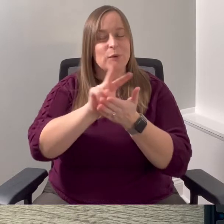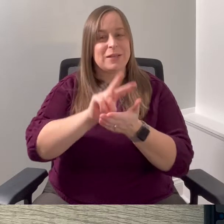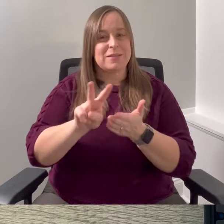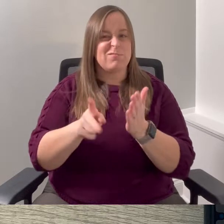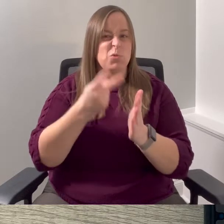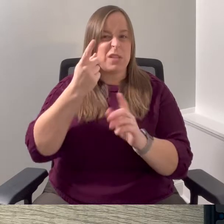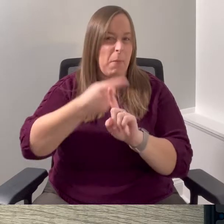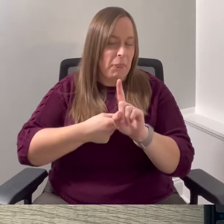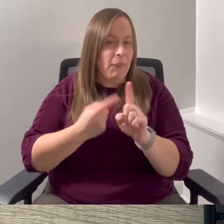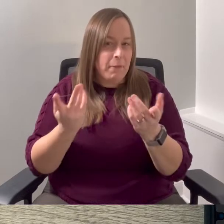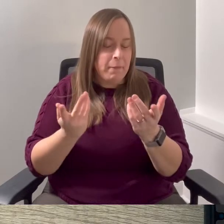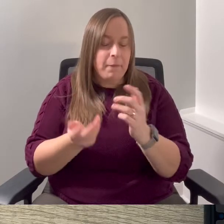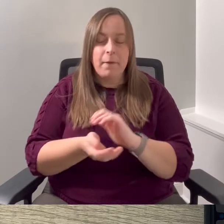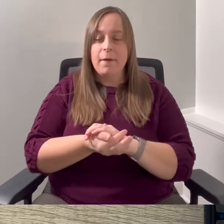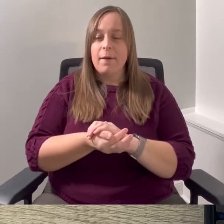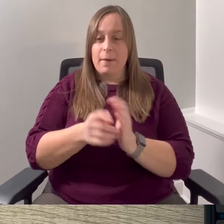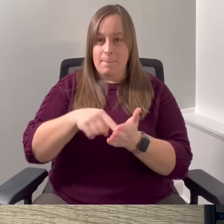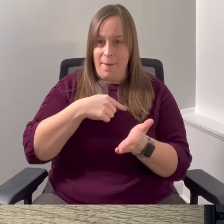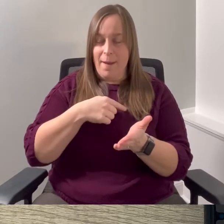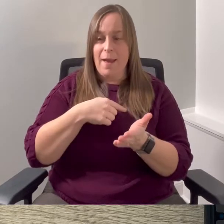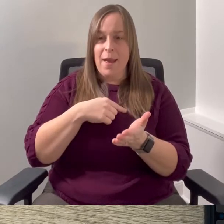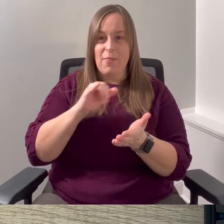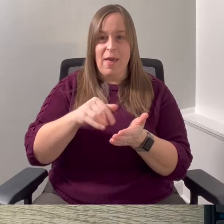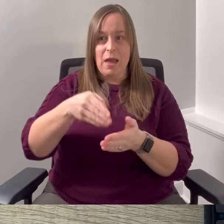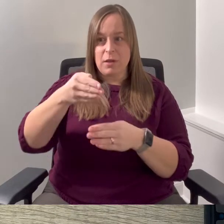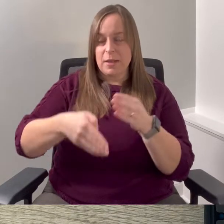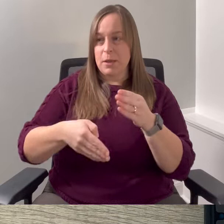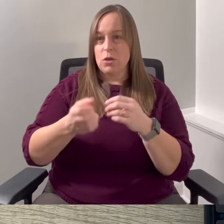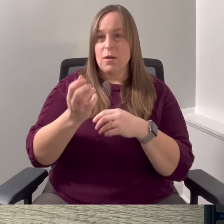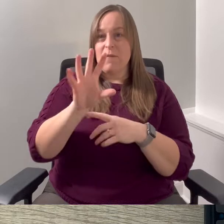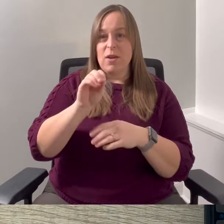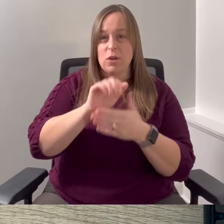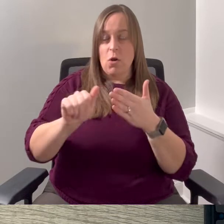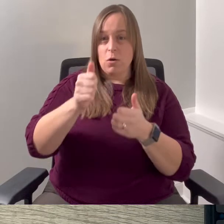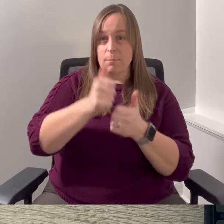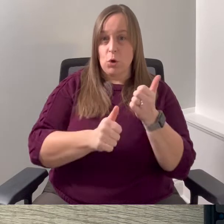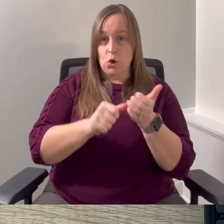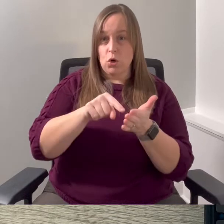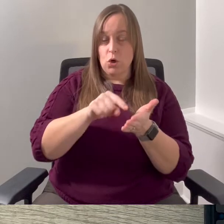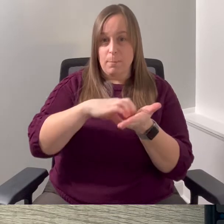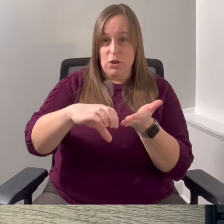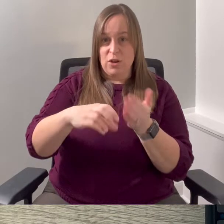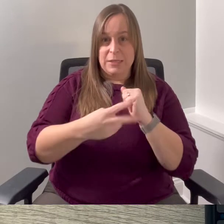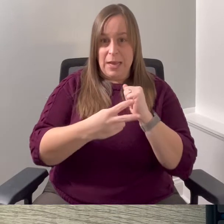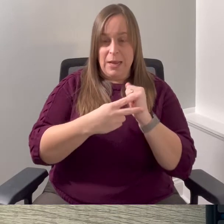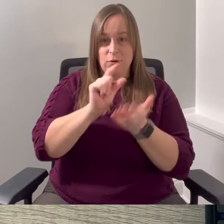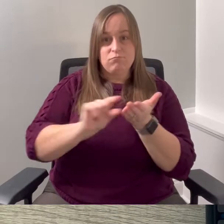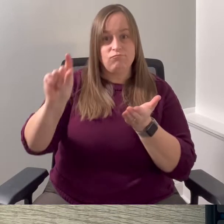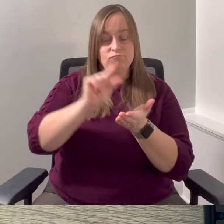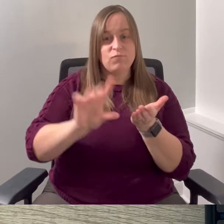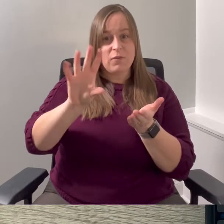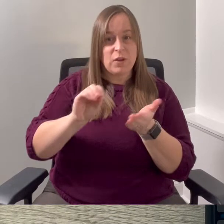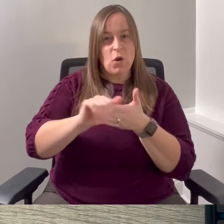month, and that ends up being $50 per paycheck saved. $50 a paycheck or $100 a